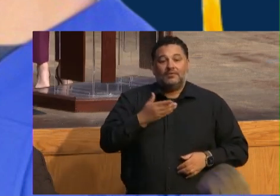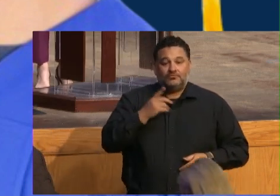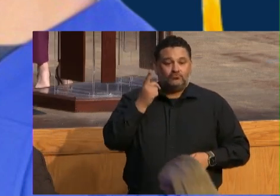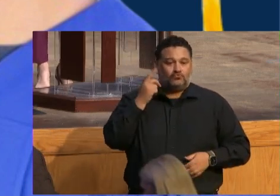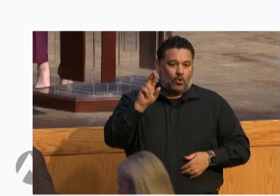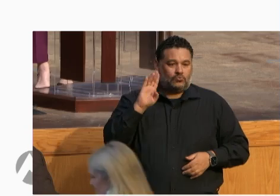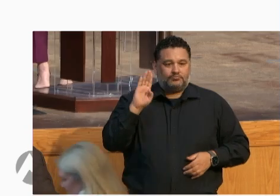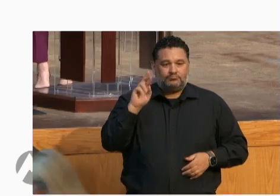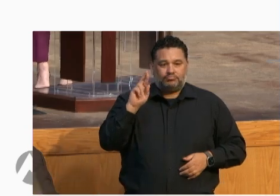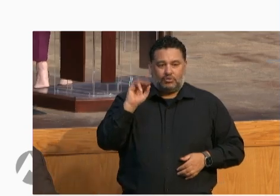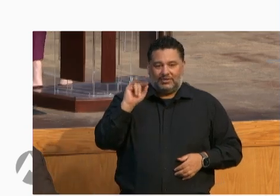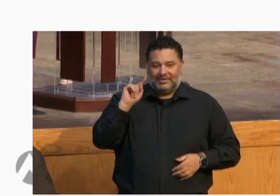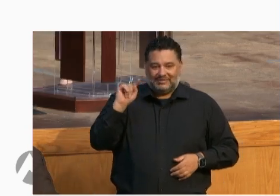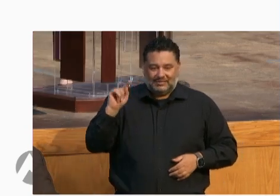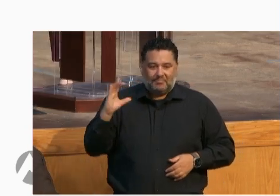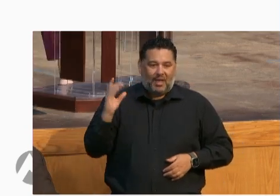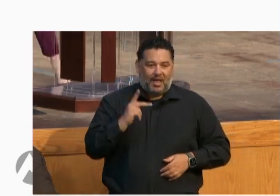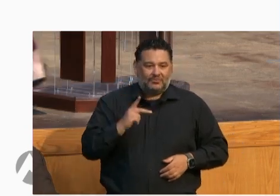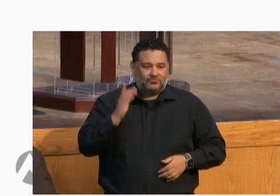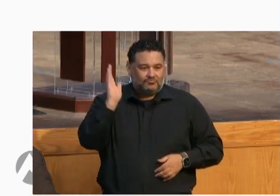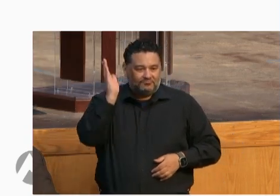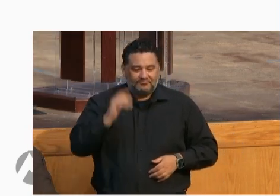podium.